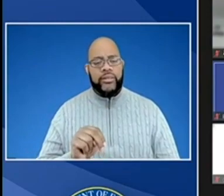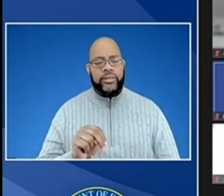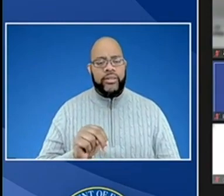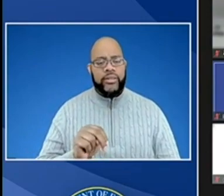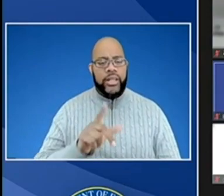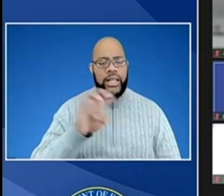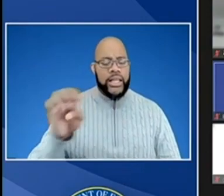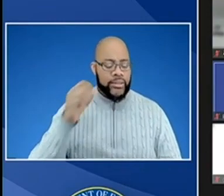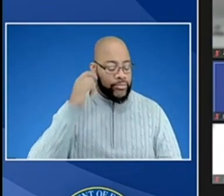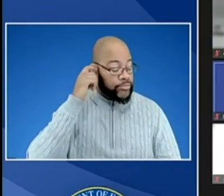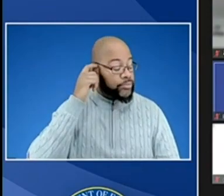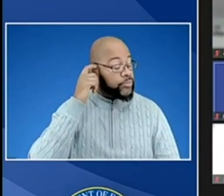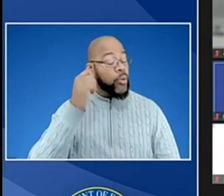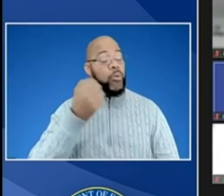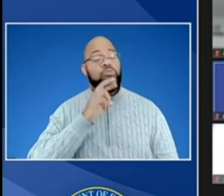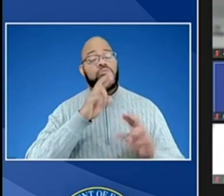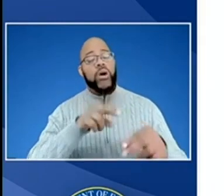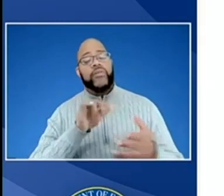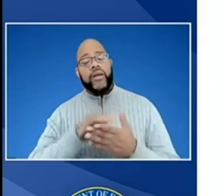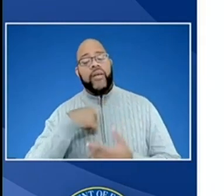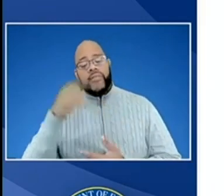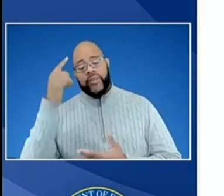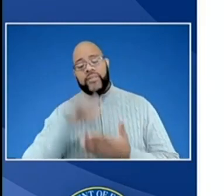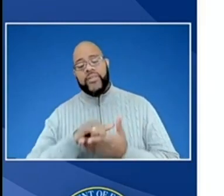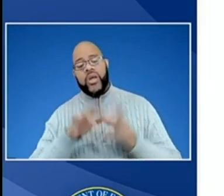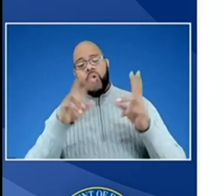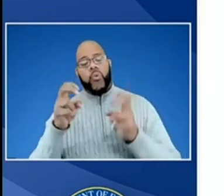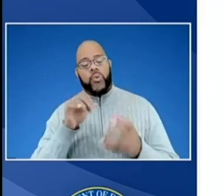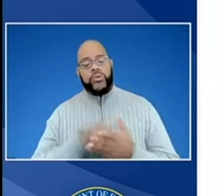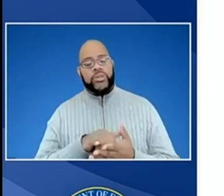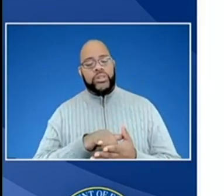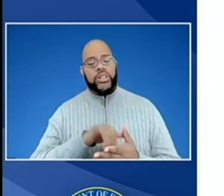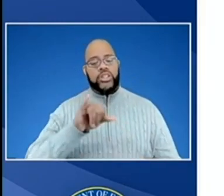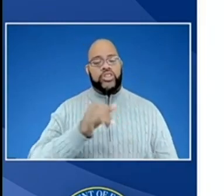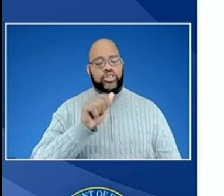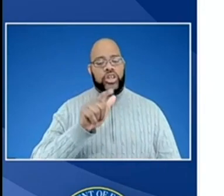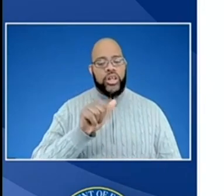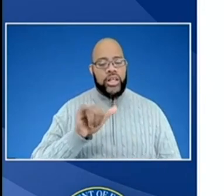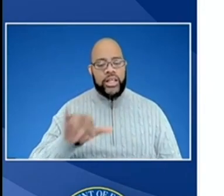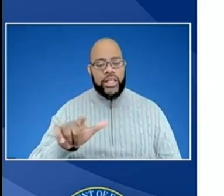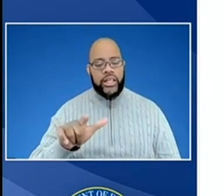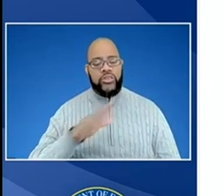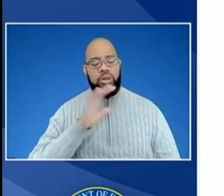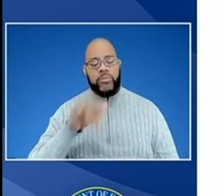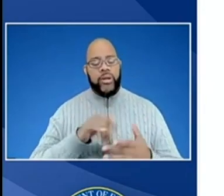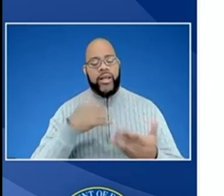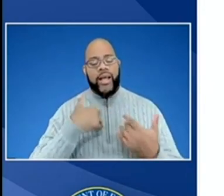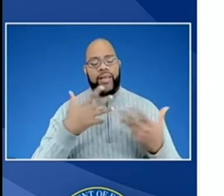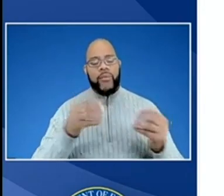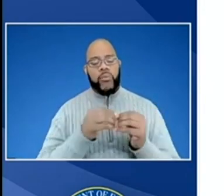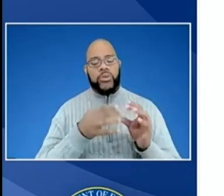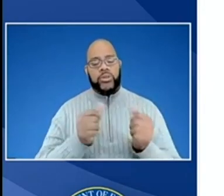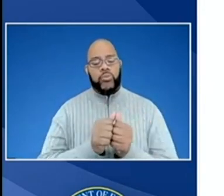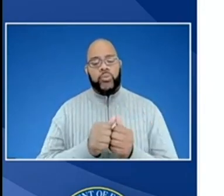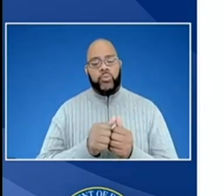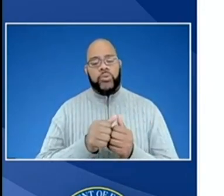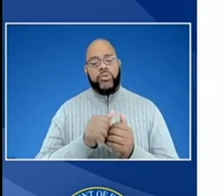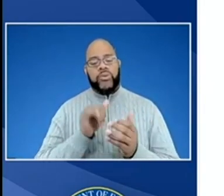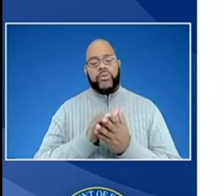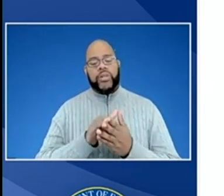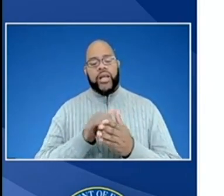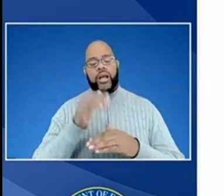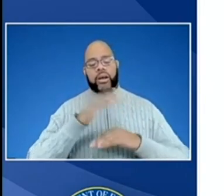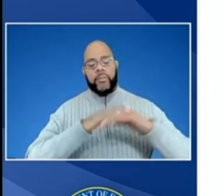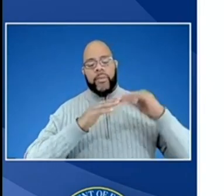Lee. Yeah, I just wanted to respond that I think the quotes that Julia was talking about have a lot more to do with the sort of compounding